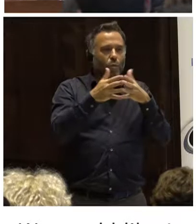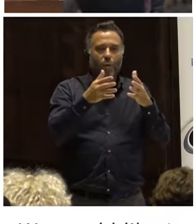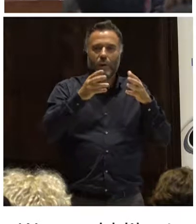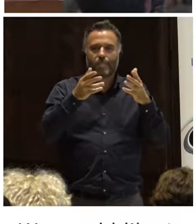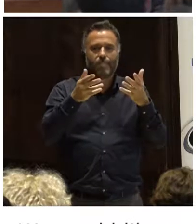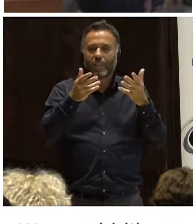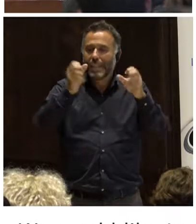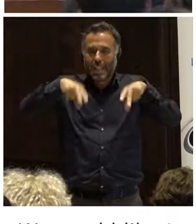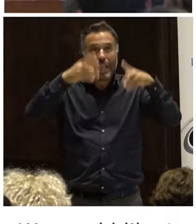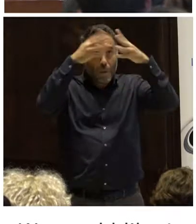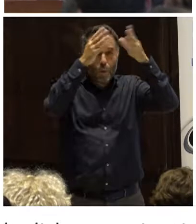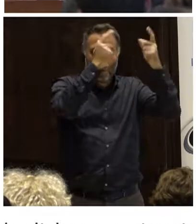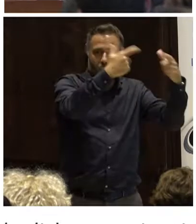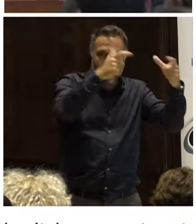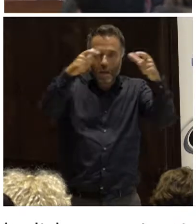So we need